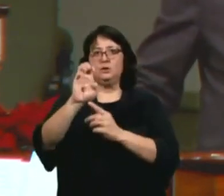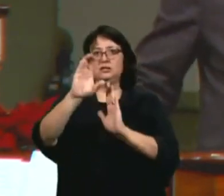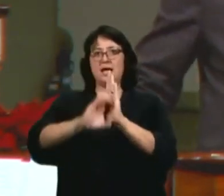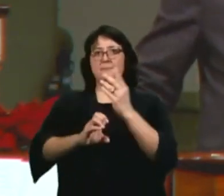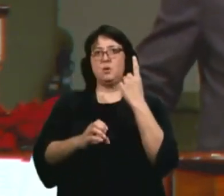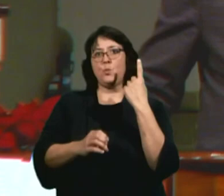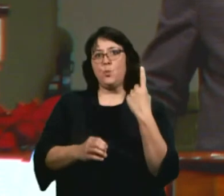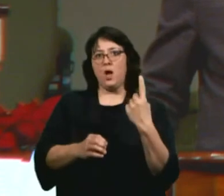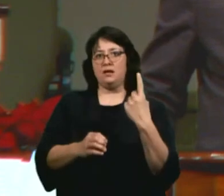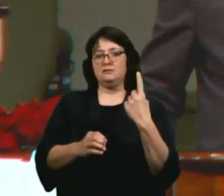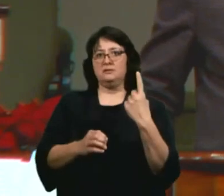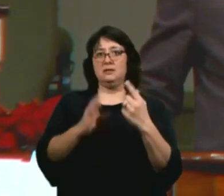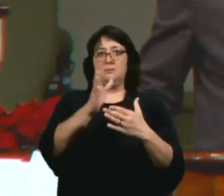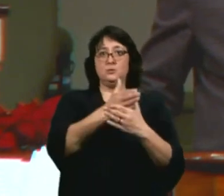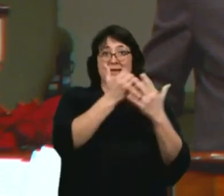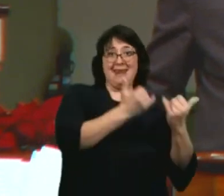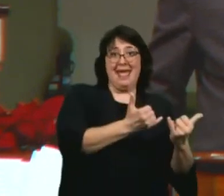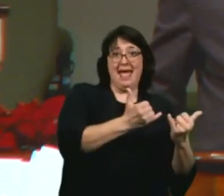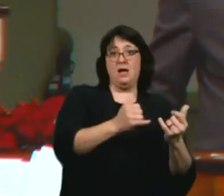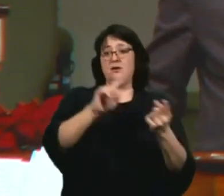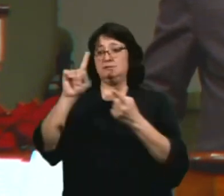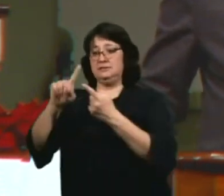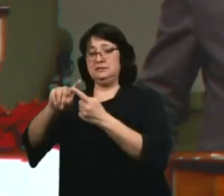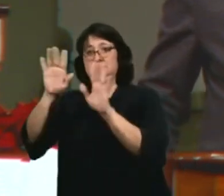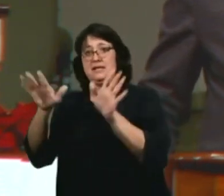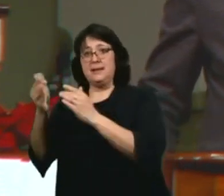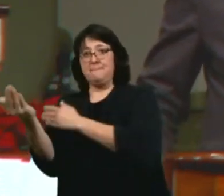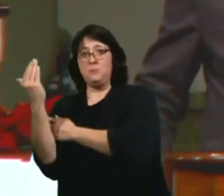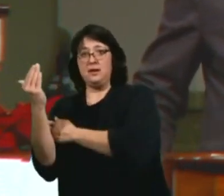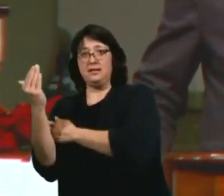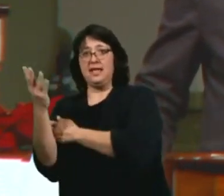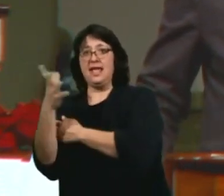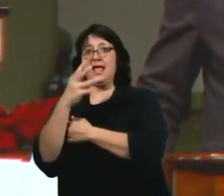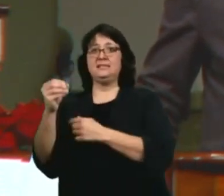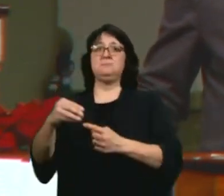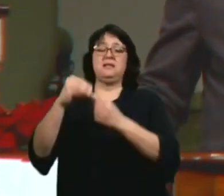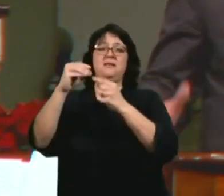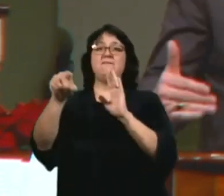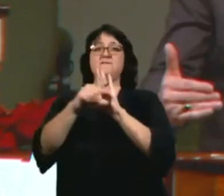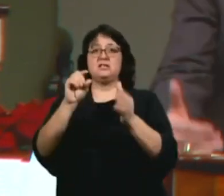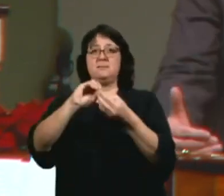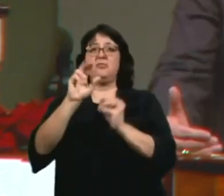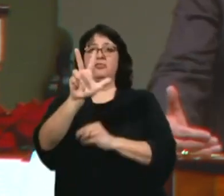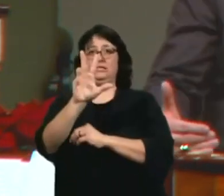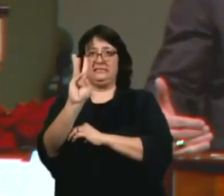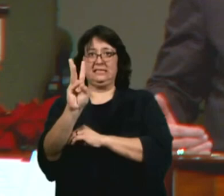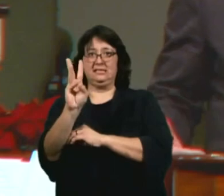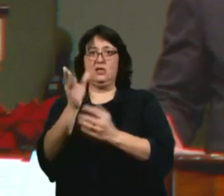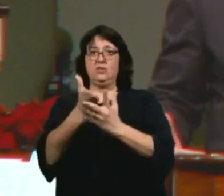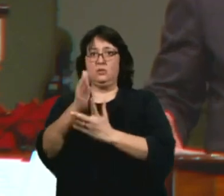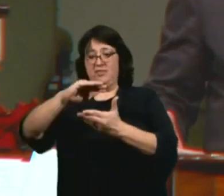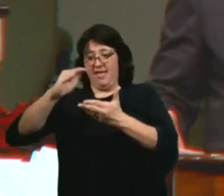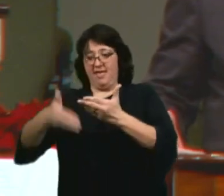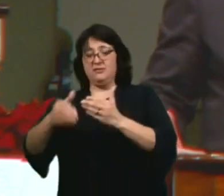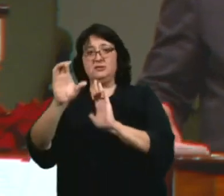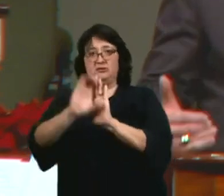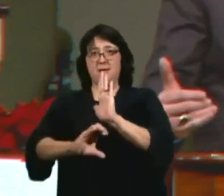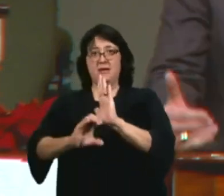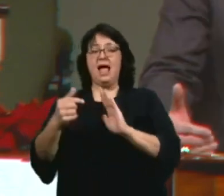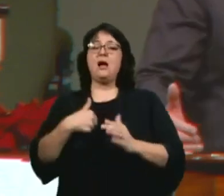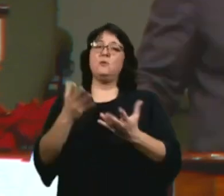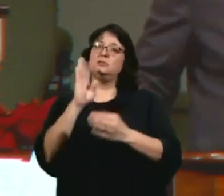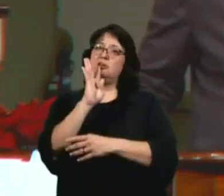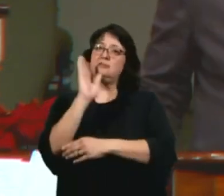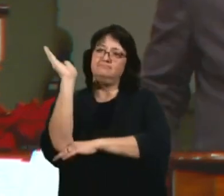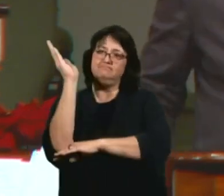number 1 between now and Sunday morning, and especially verse number 36 through the end of the chapter. I want to speak on